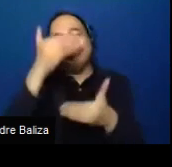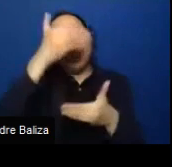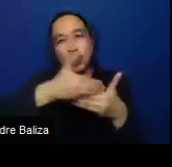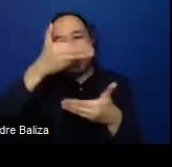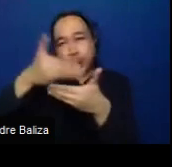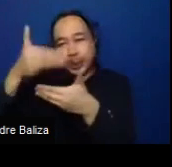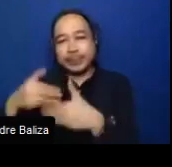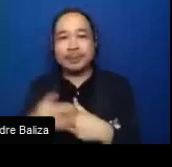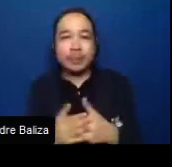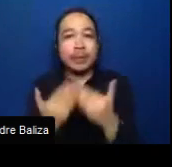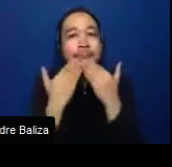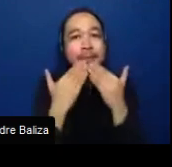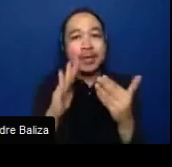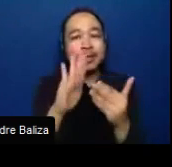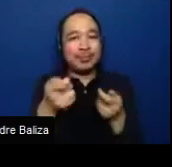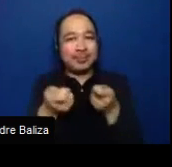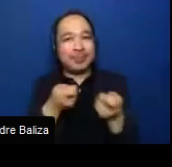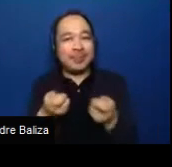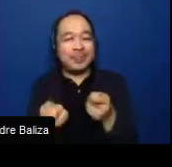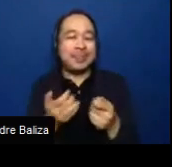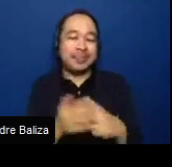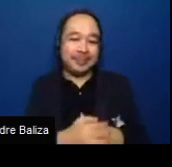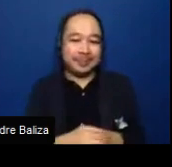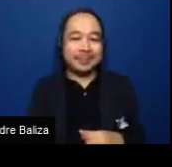We thank you, Madam Chairperson.